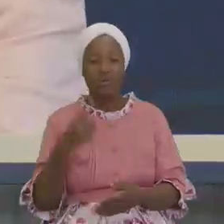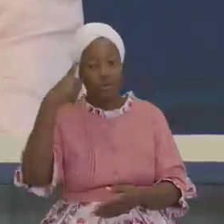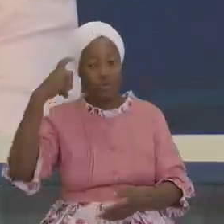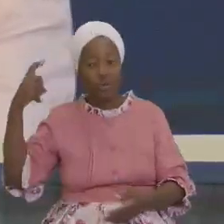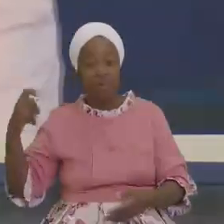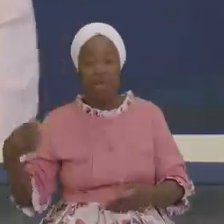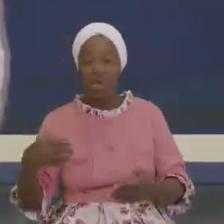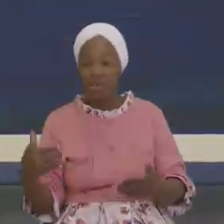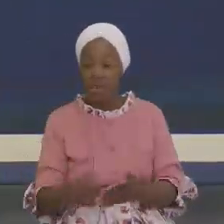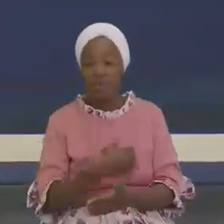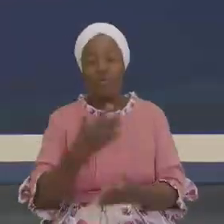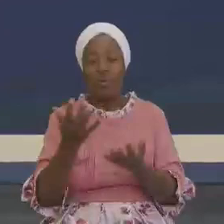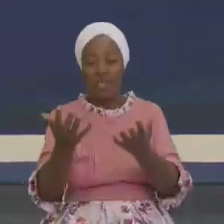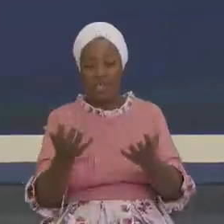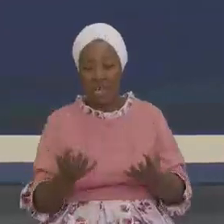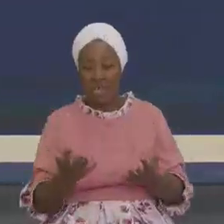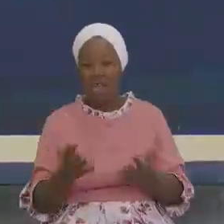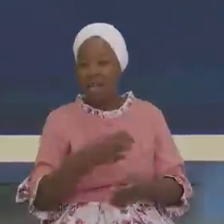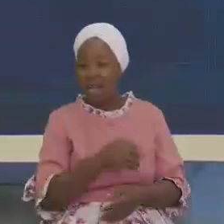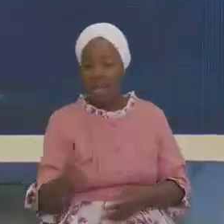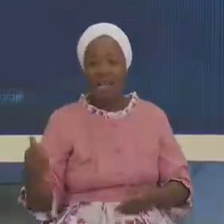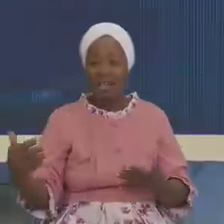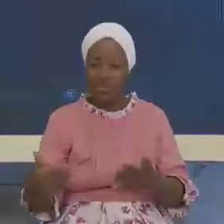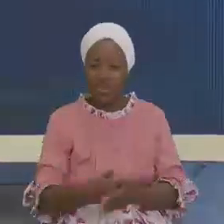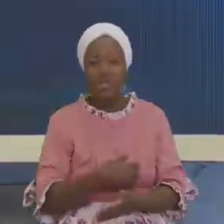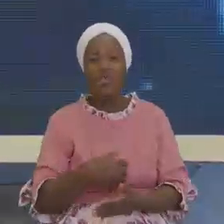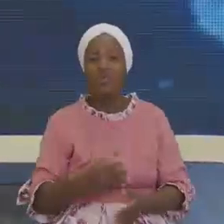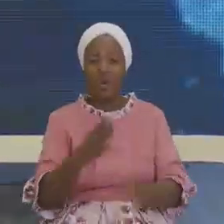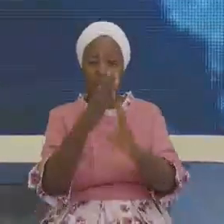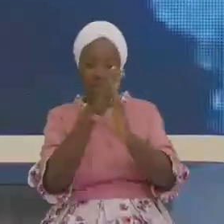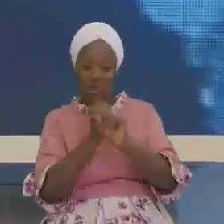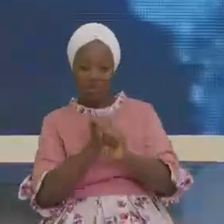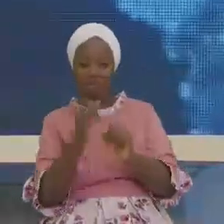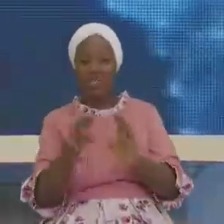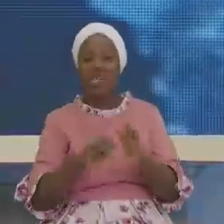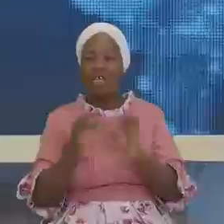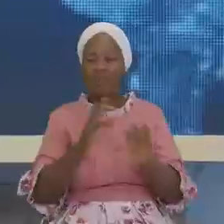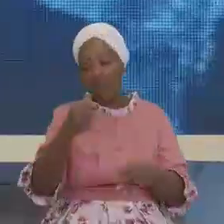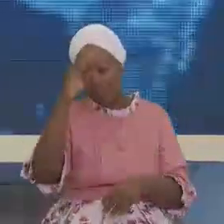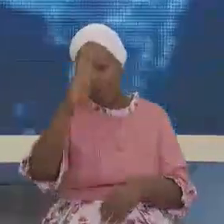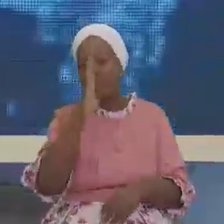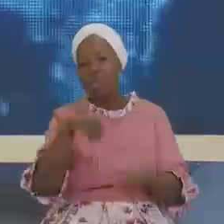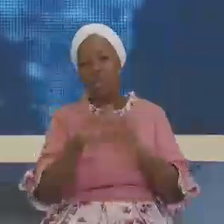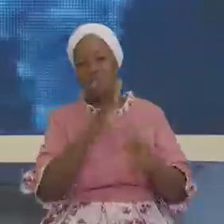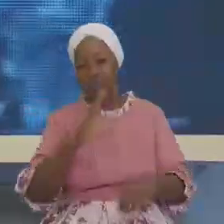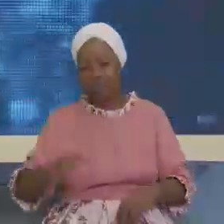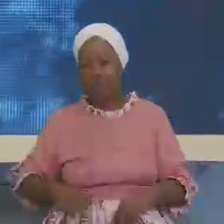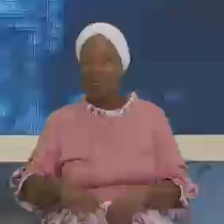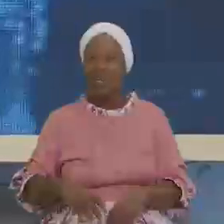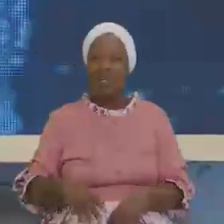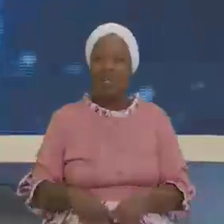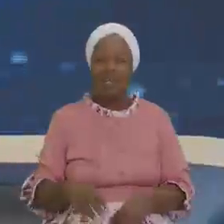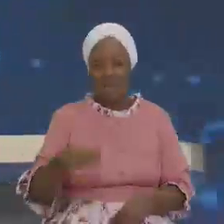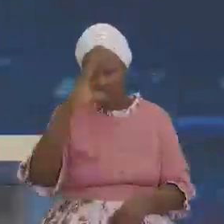new desire, a new achievement. If any man be in Christ, he is a new